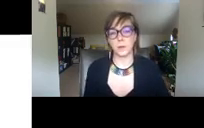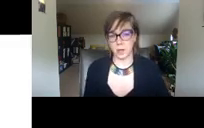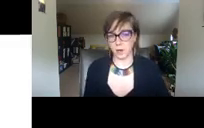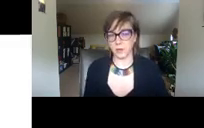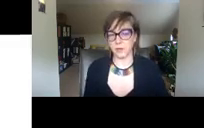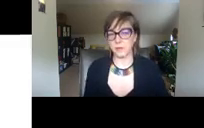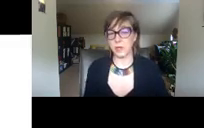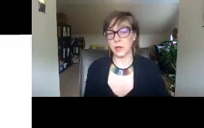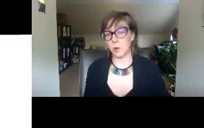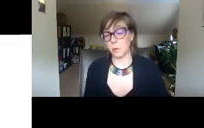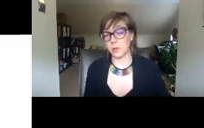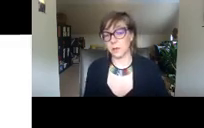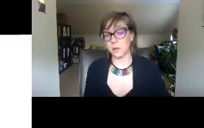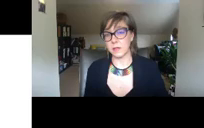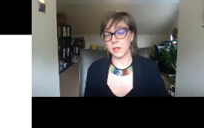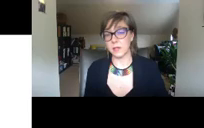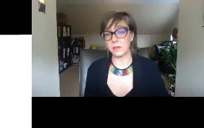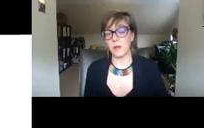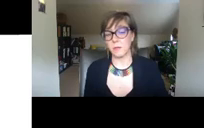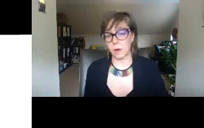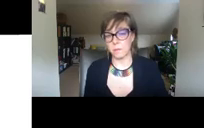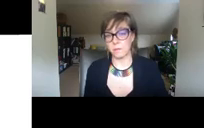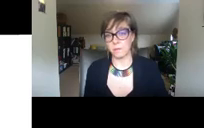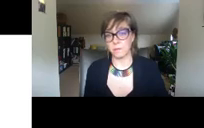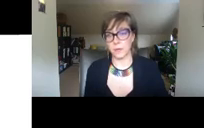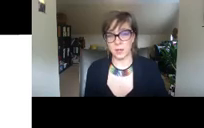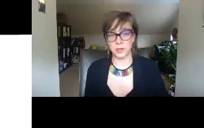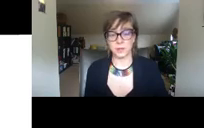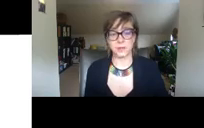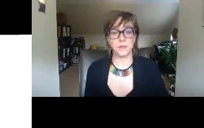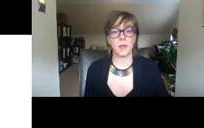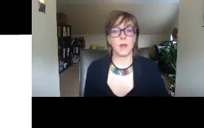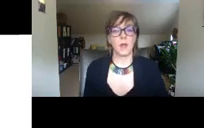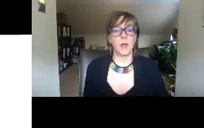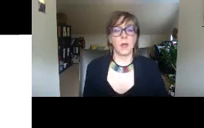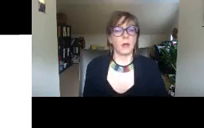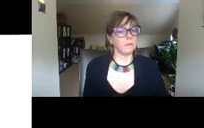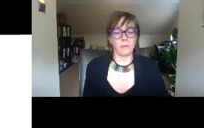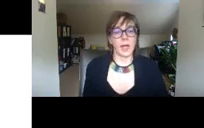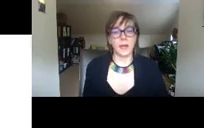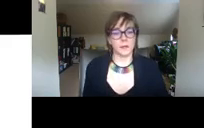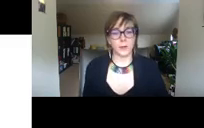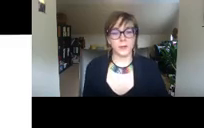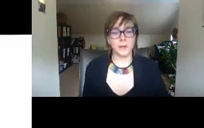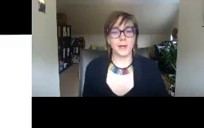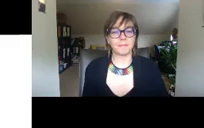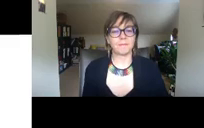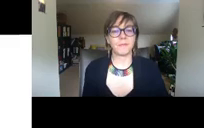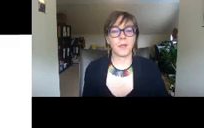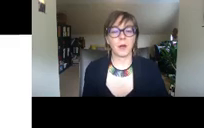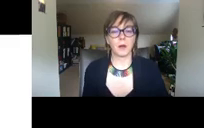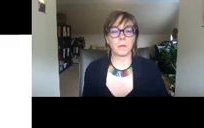in healthcare, and seeing if we can incorporate some of these ideas from the patients. And yeah, focus on